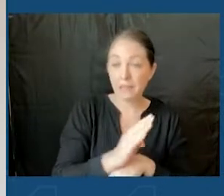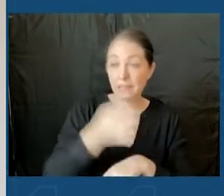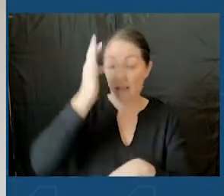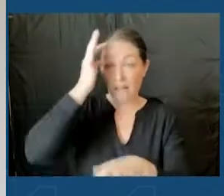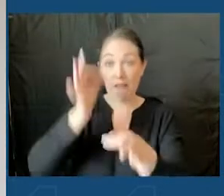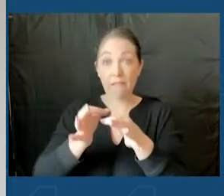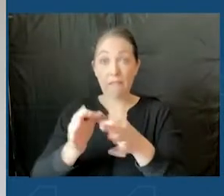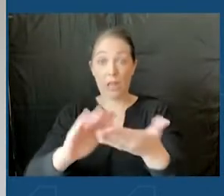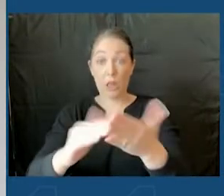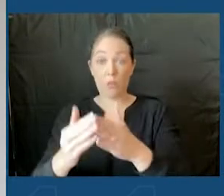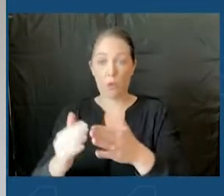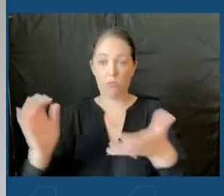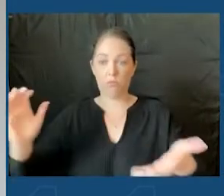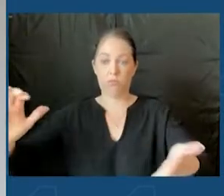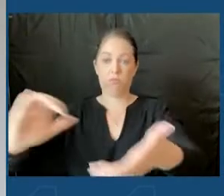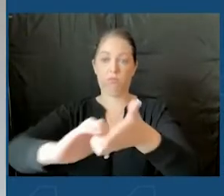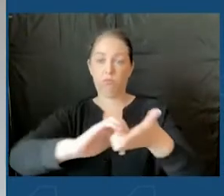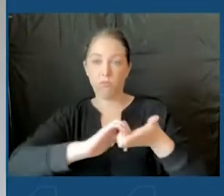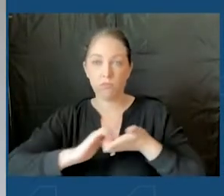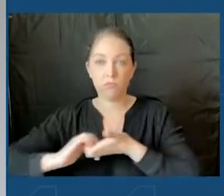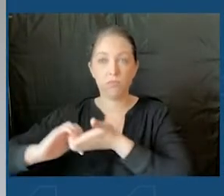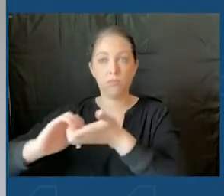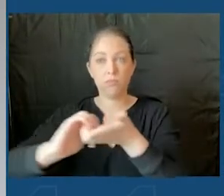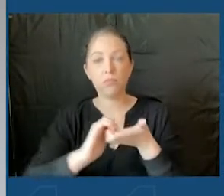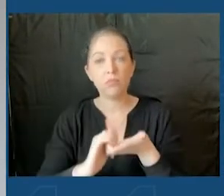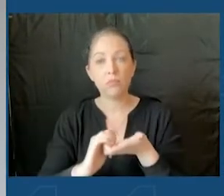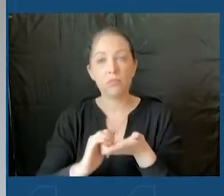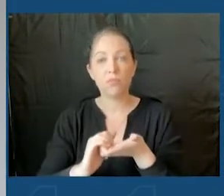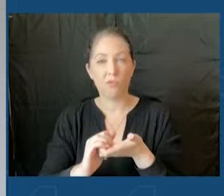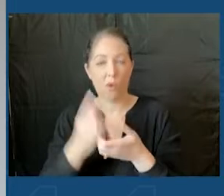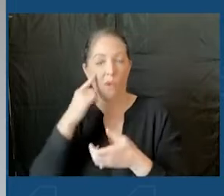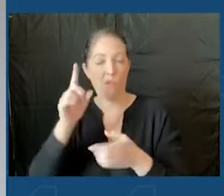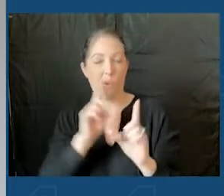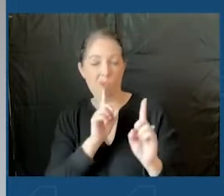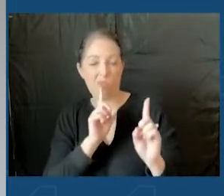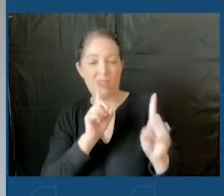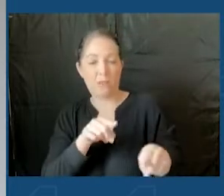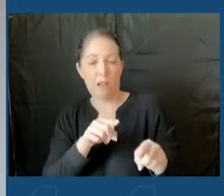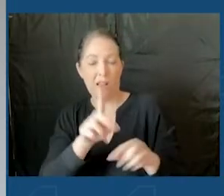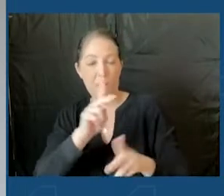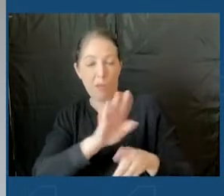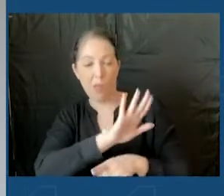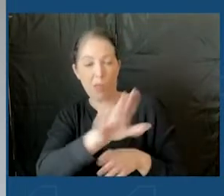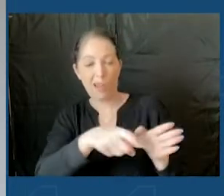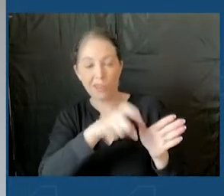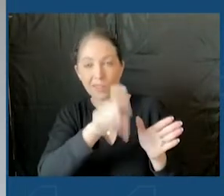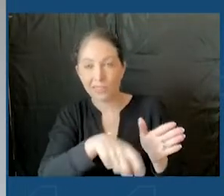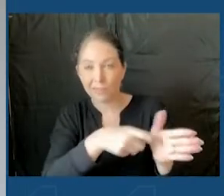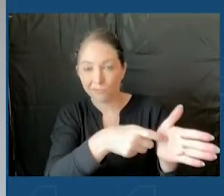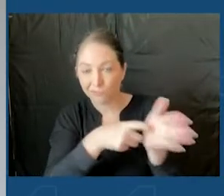together, collaborate to really respond to the needs of those who are